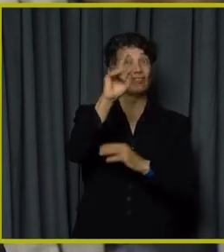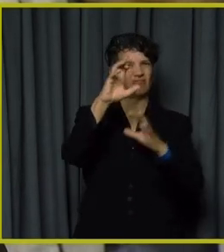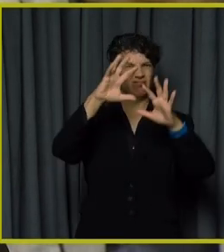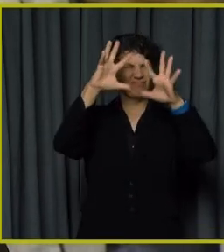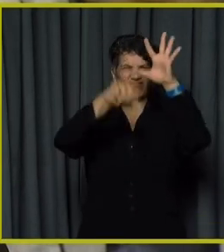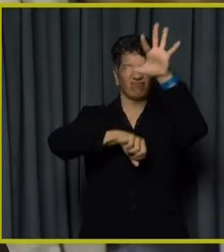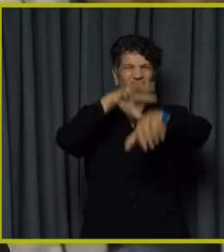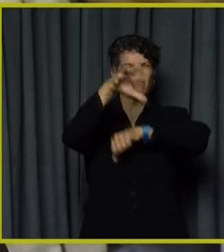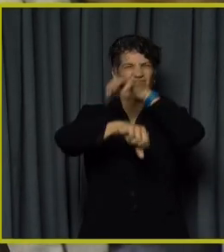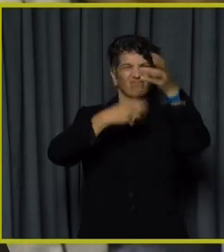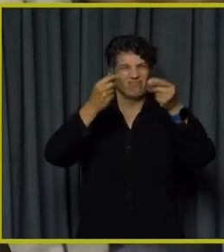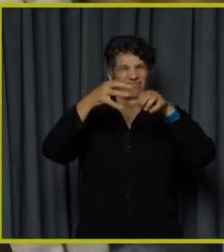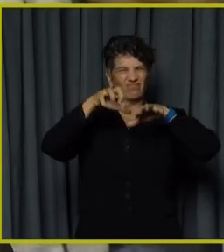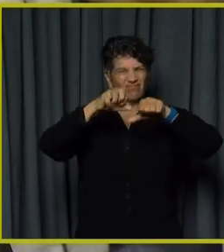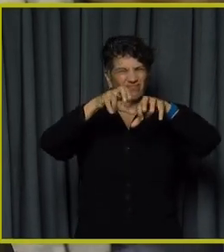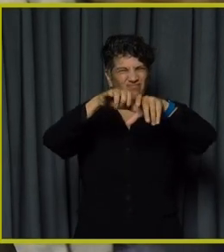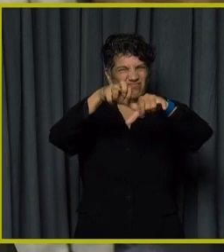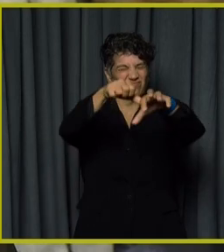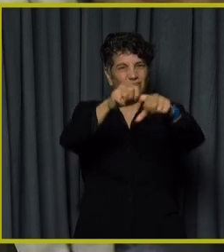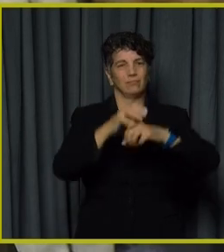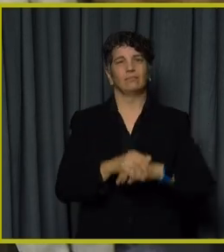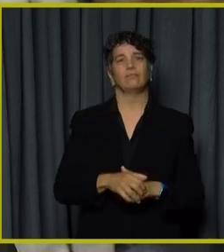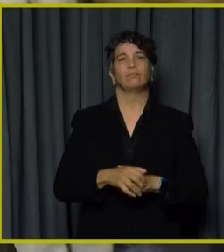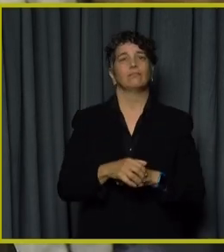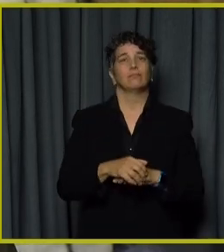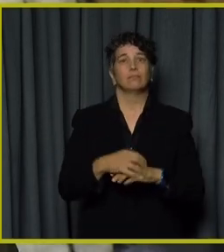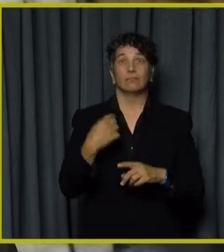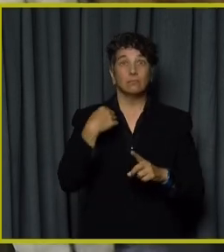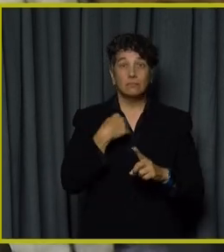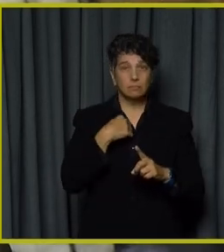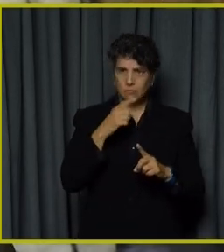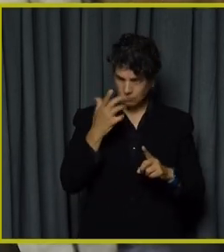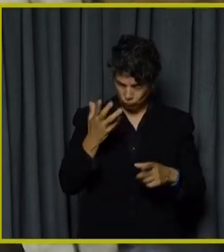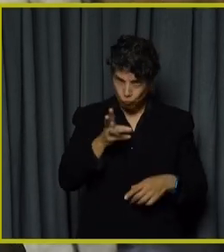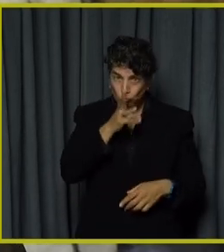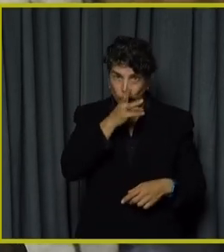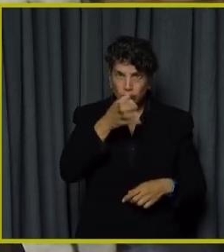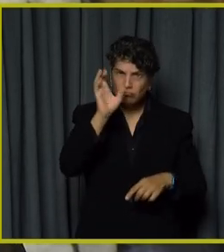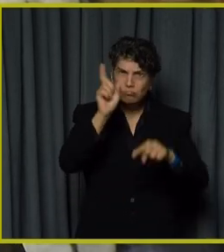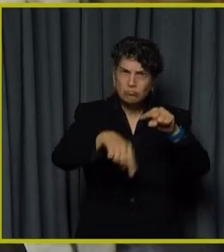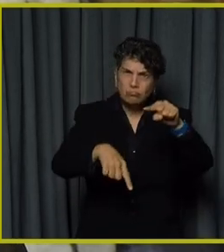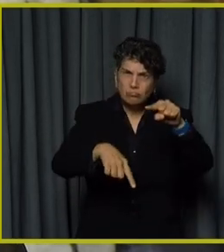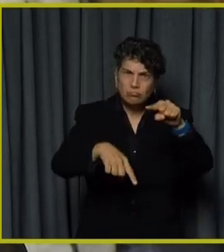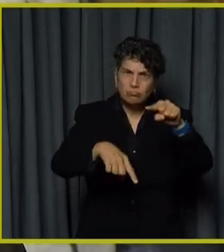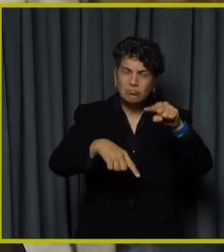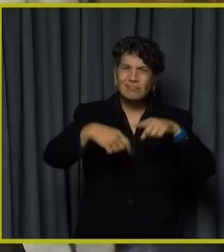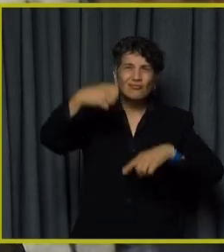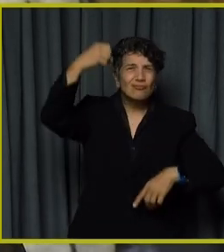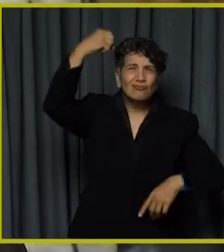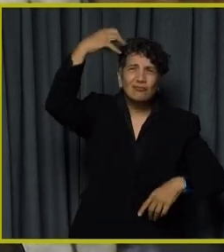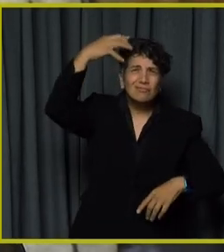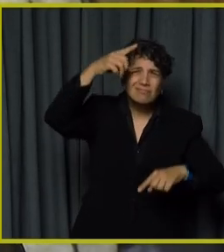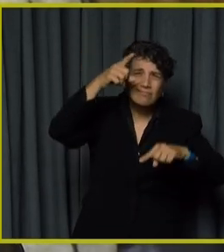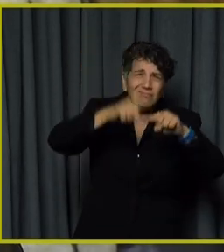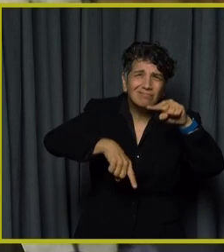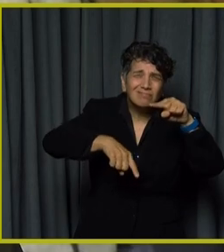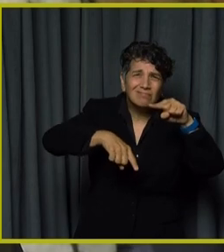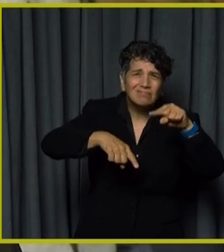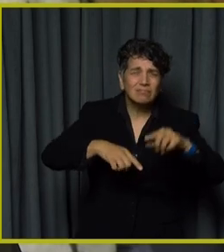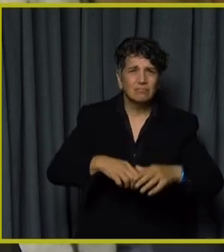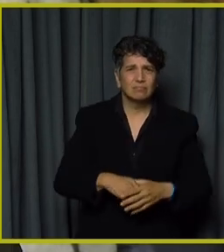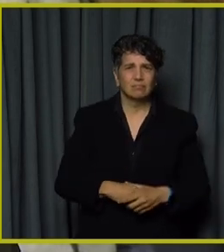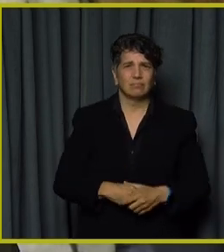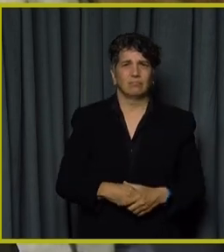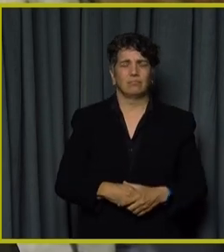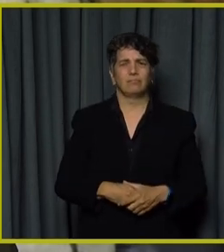bathed in, we couldn't drink. We couldn't drink the water we bathed in. It seems like every year or so, a relative of mine is